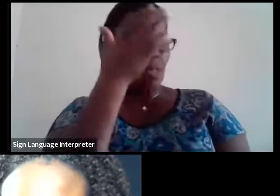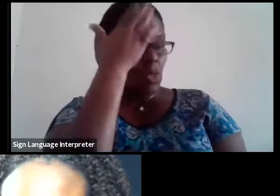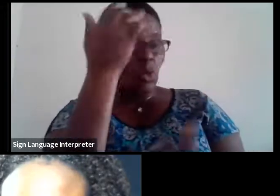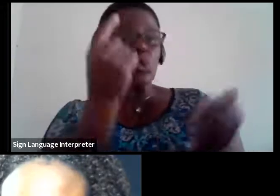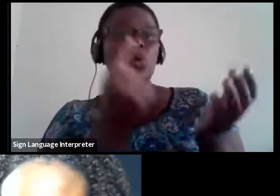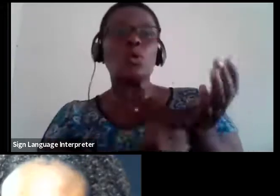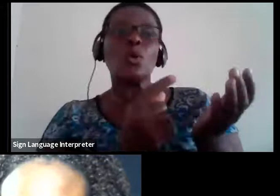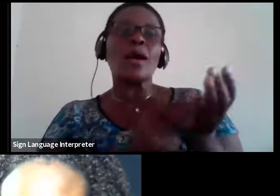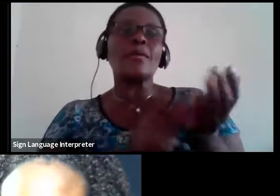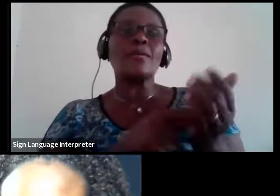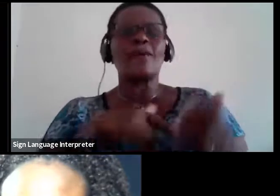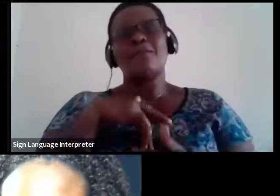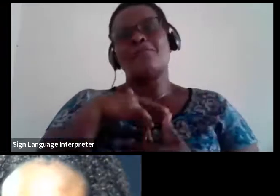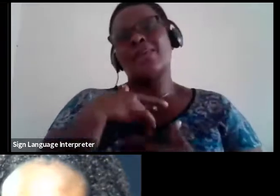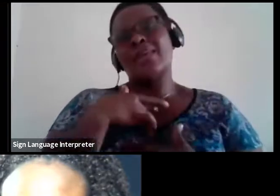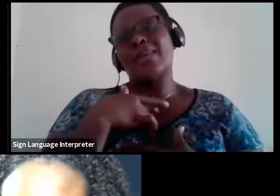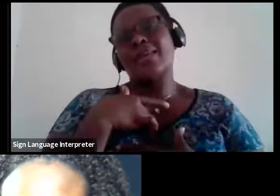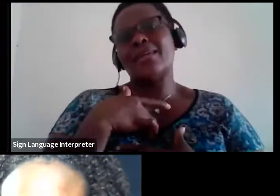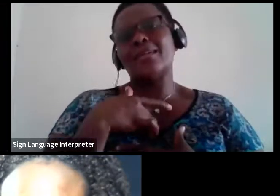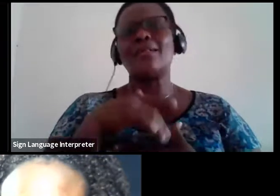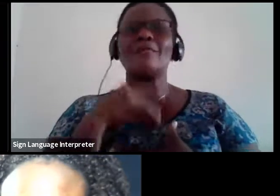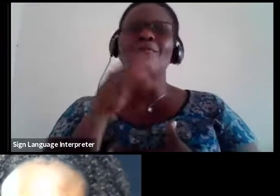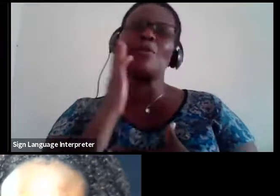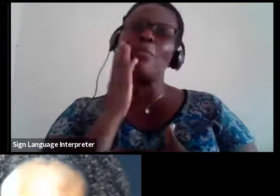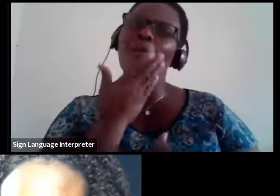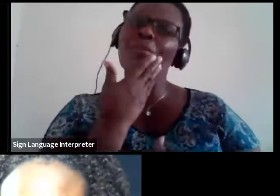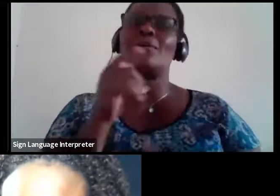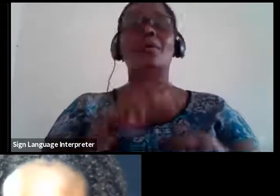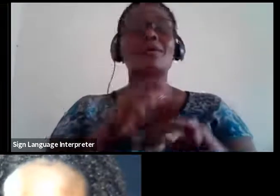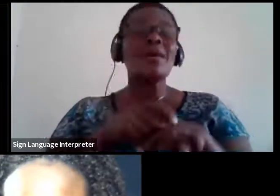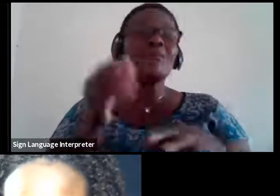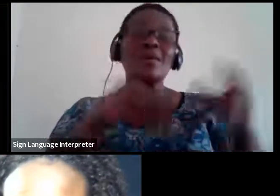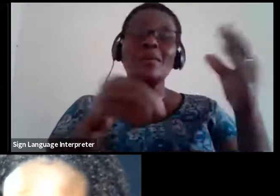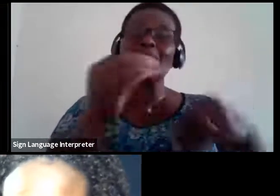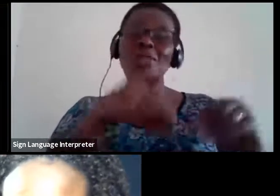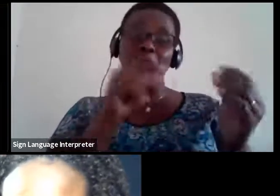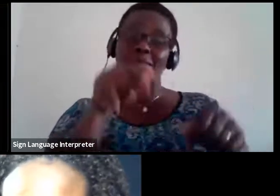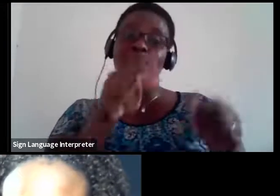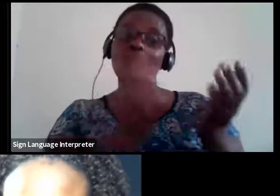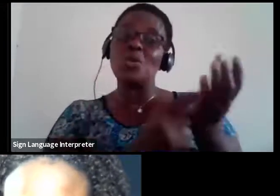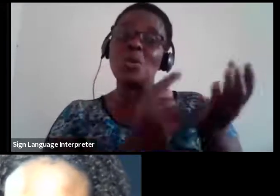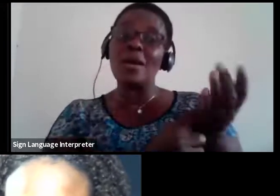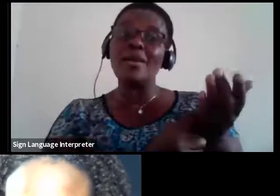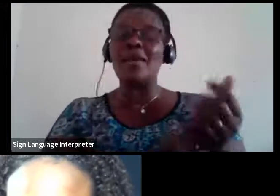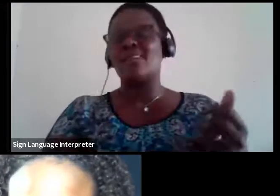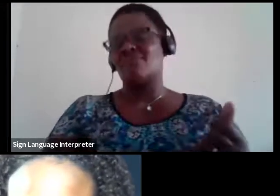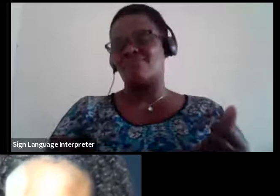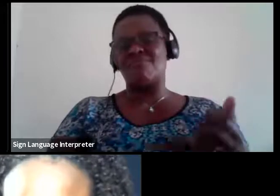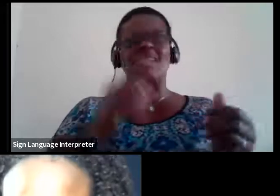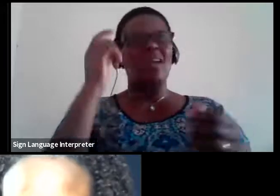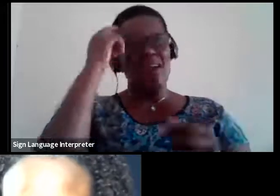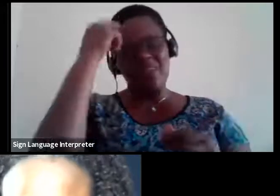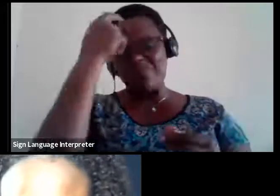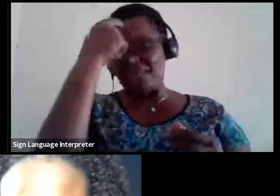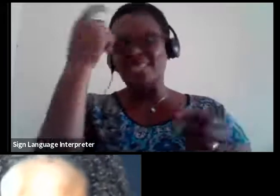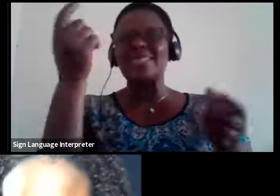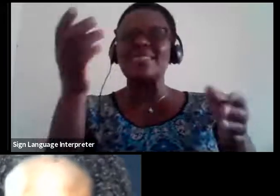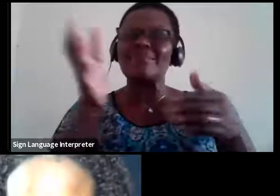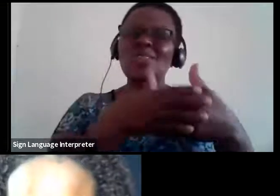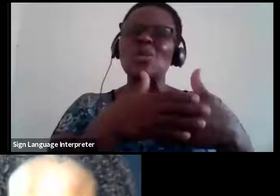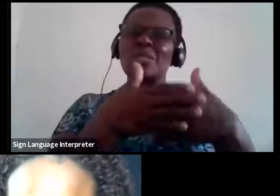them. Because in Uganda, for us during election time, it is been normalized by our government to shut down the internet and